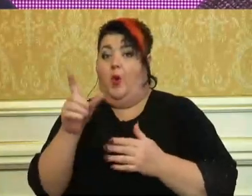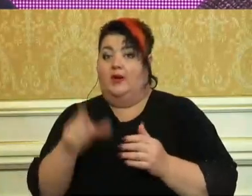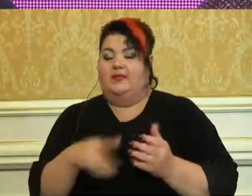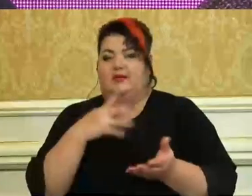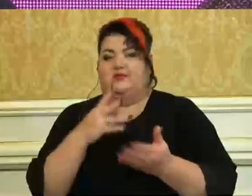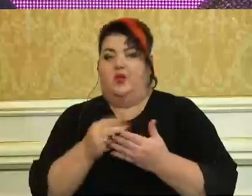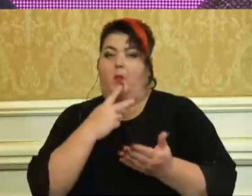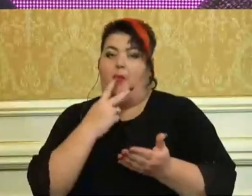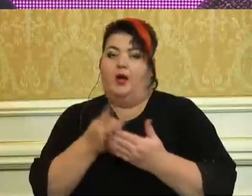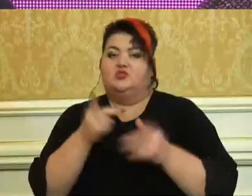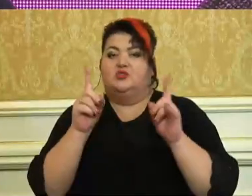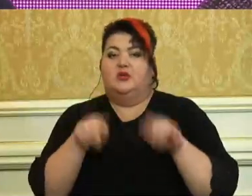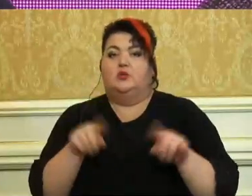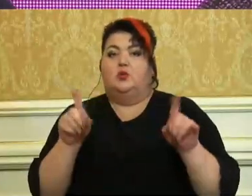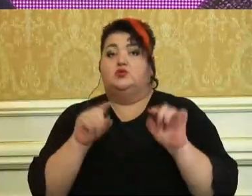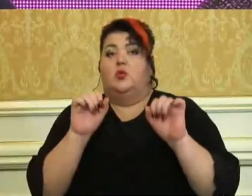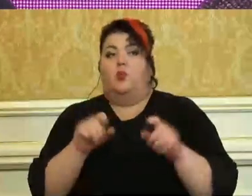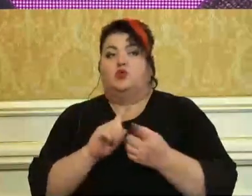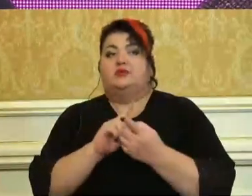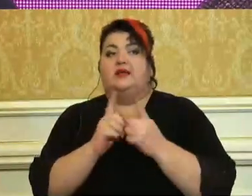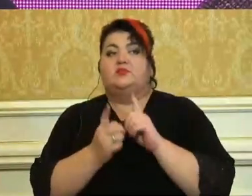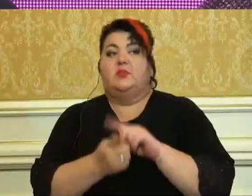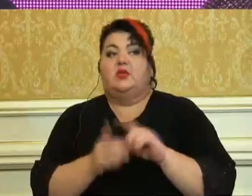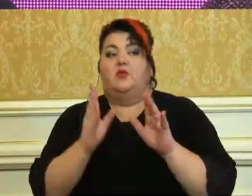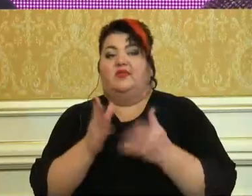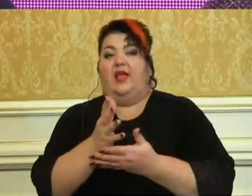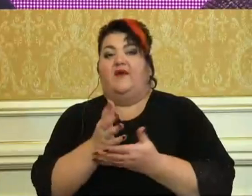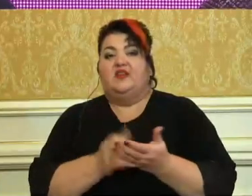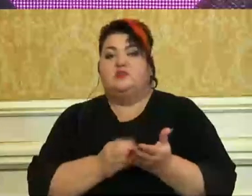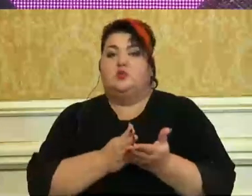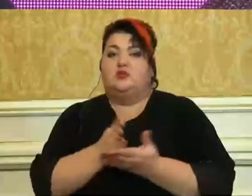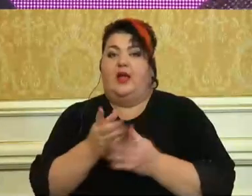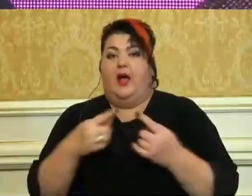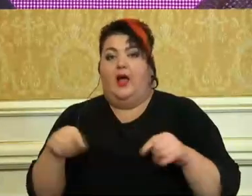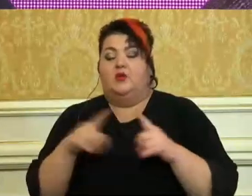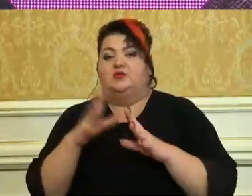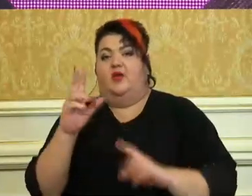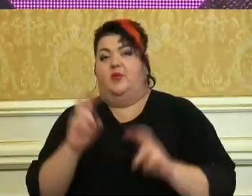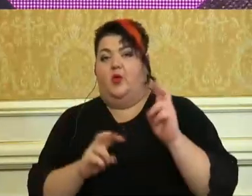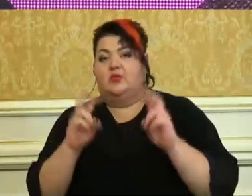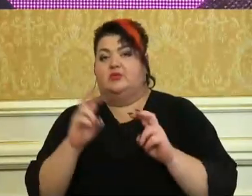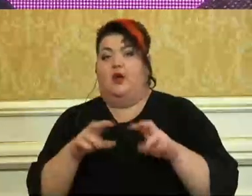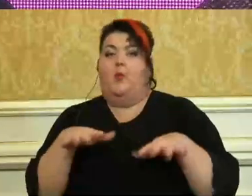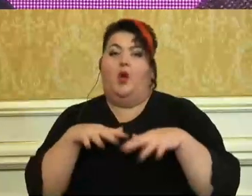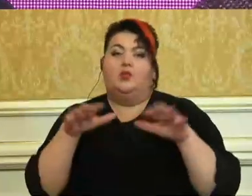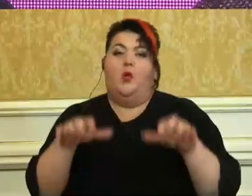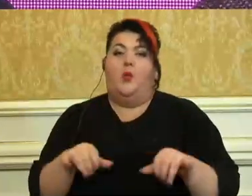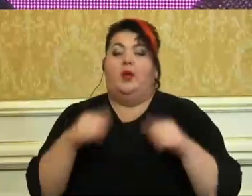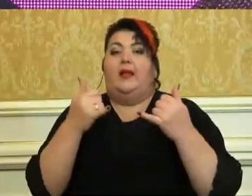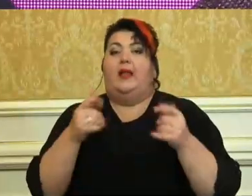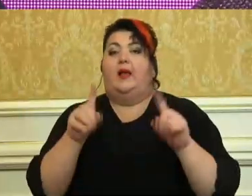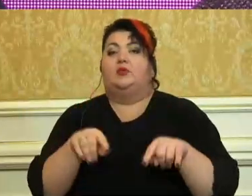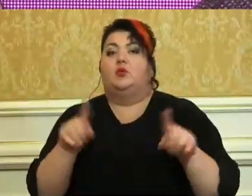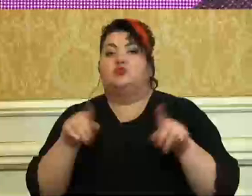with us as a politician her vision, what to be changed in the resources industries and the